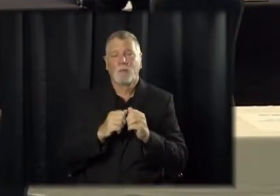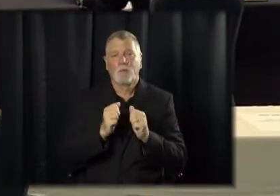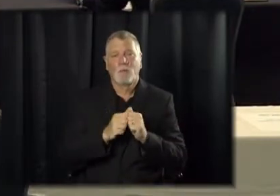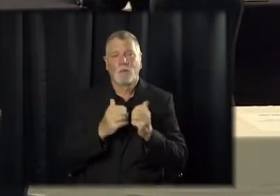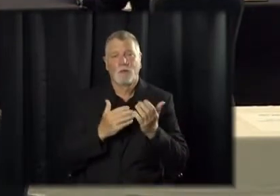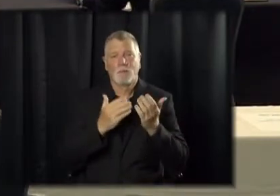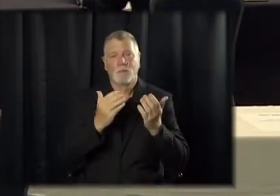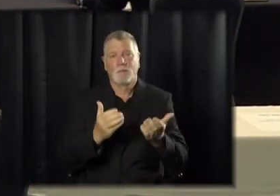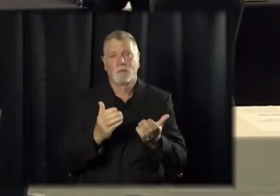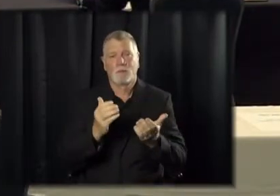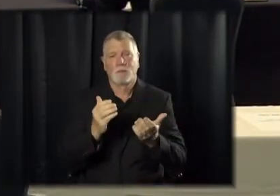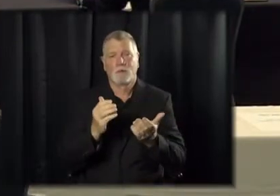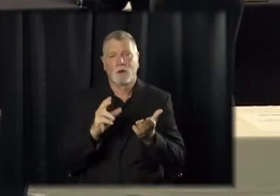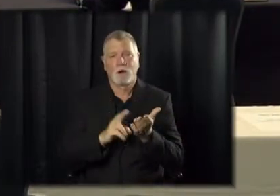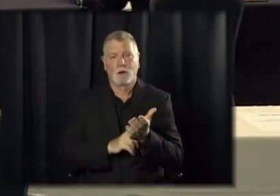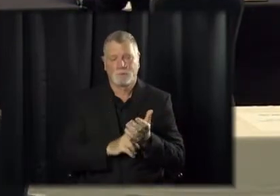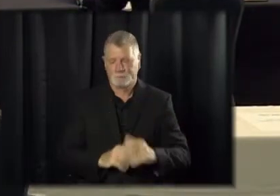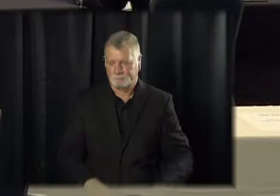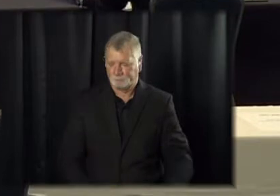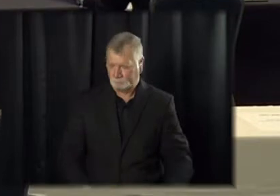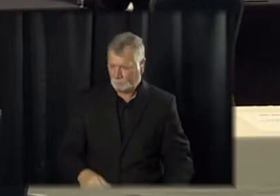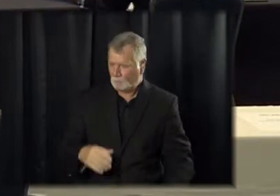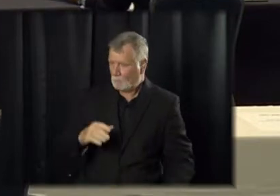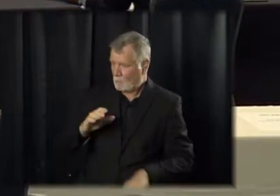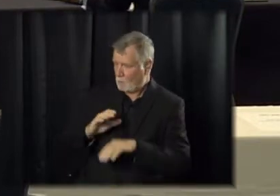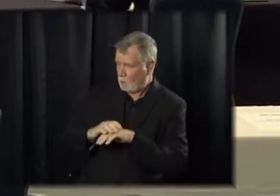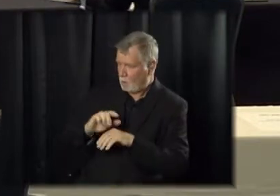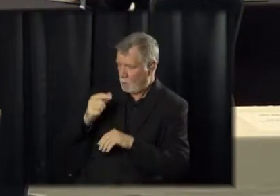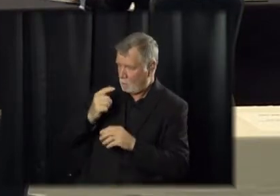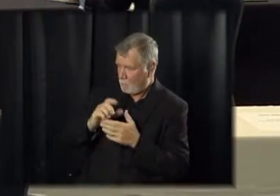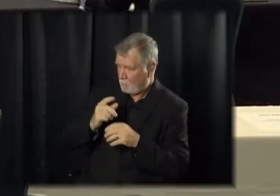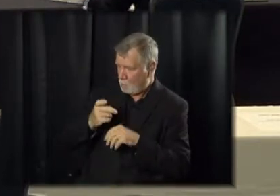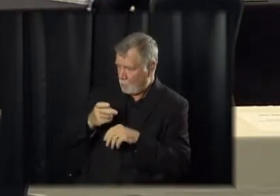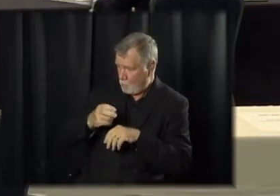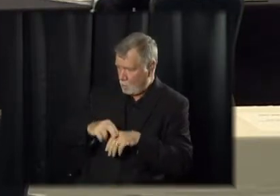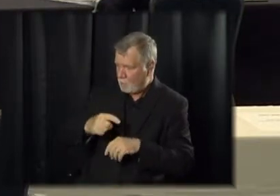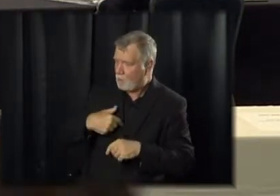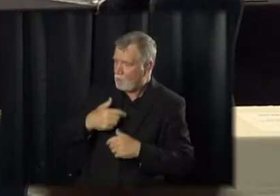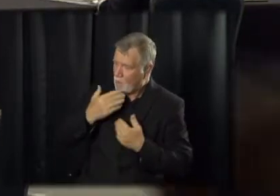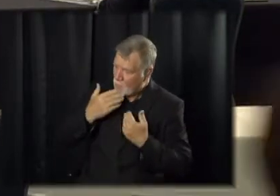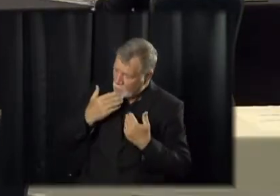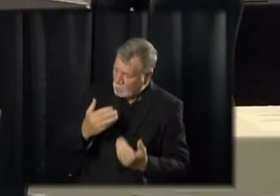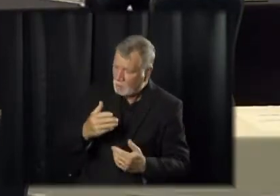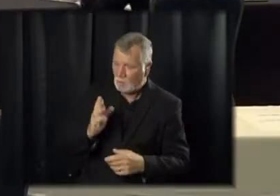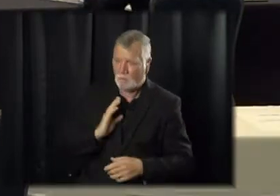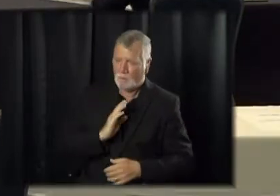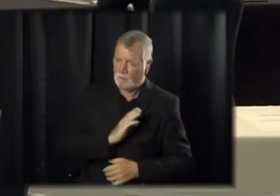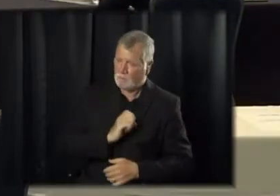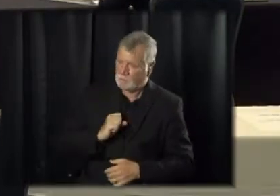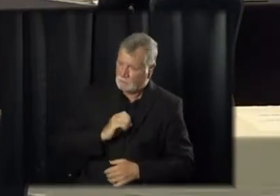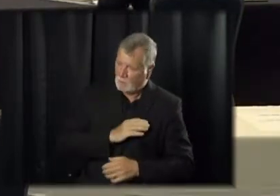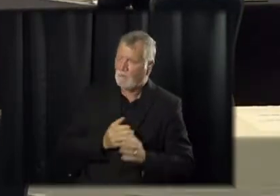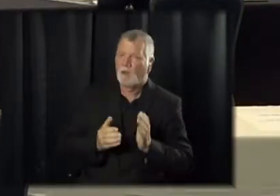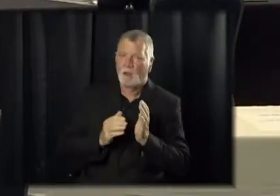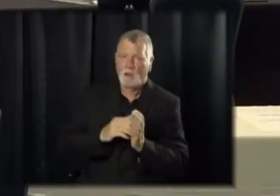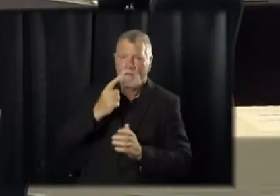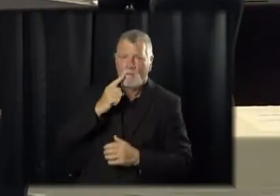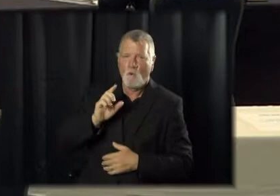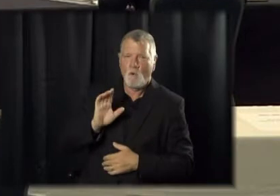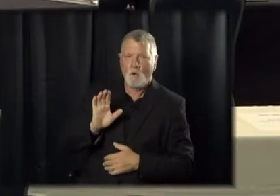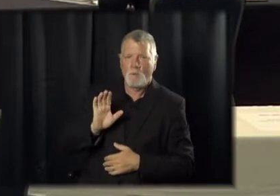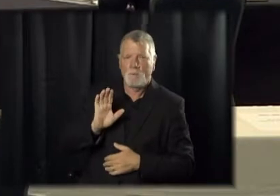proposed contract approval, Governor? Yeah, on behalf of the government of Puerto Rico, I thank the board staff again